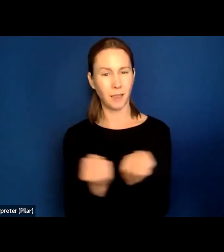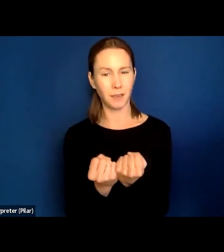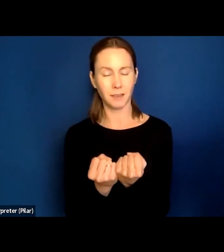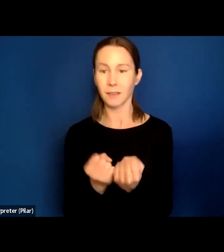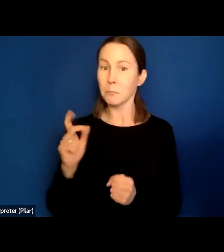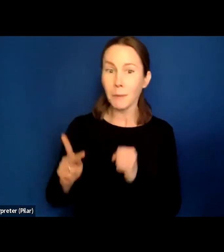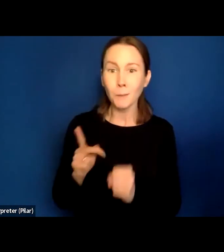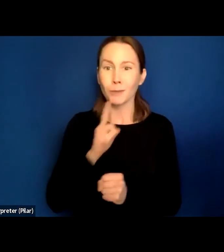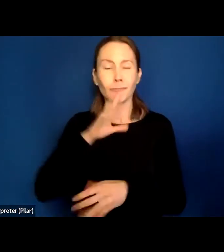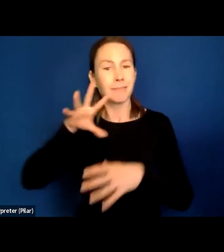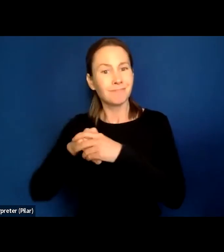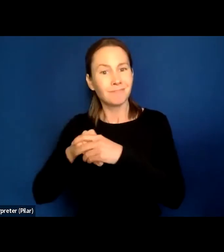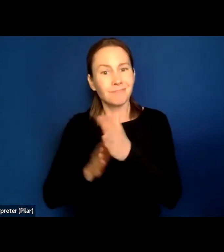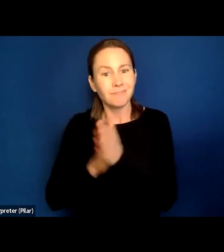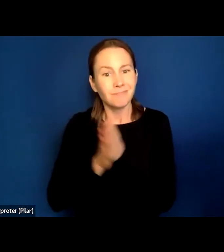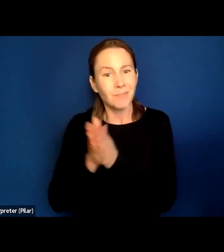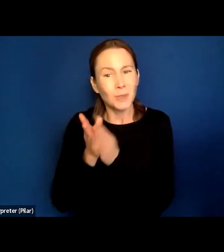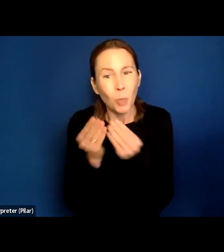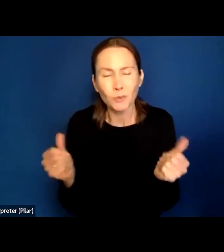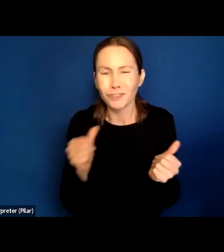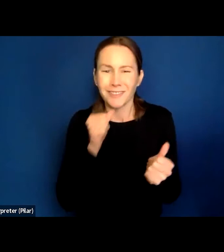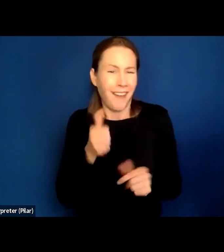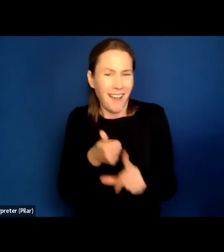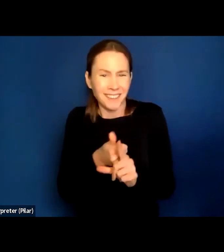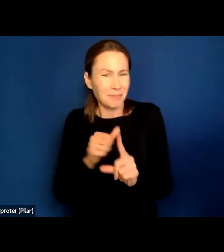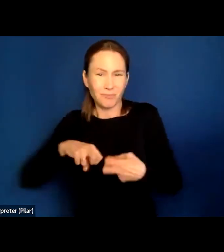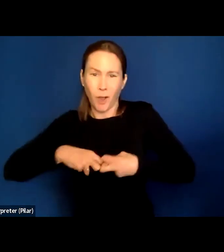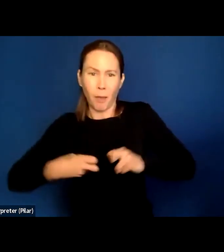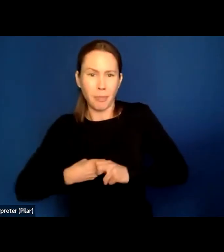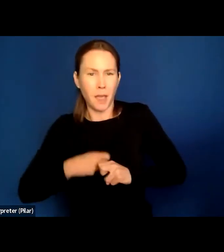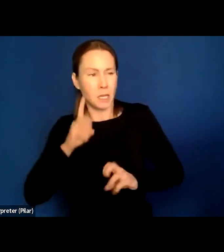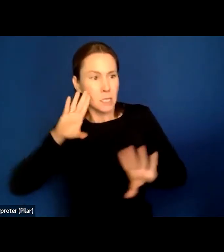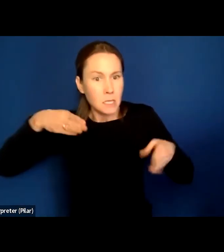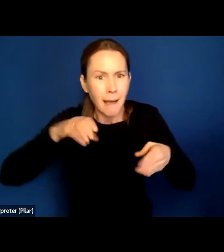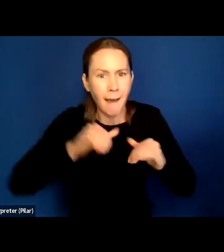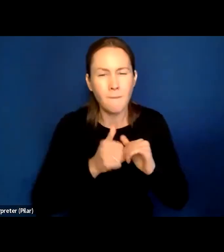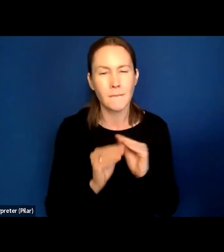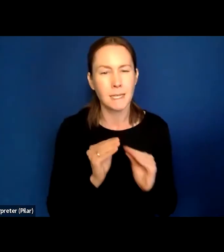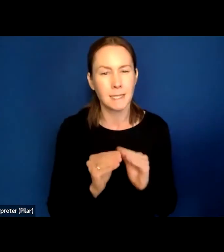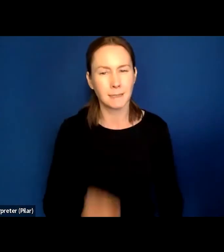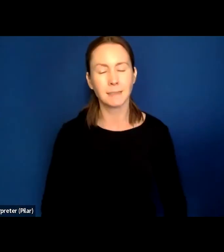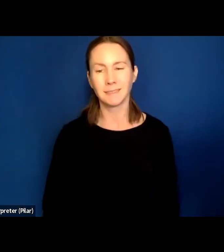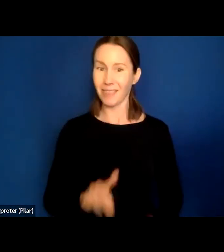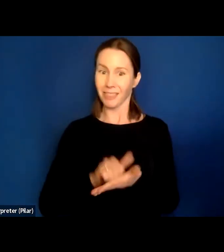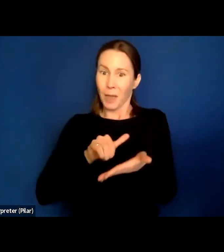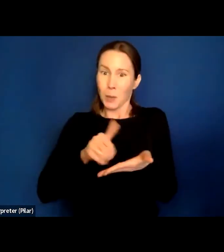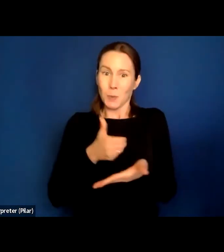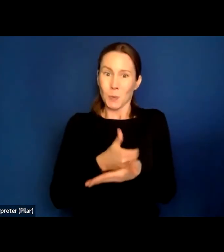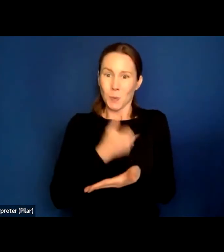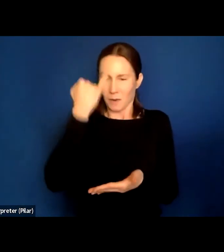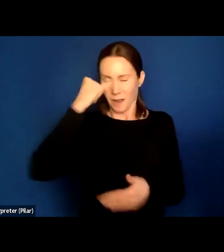of innovative solutions rather than problems to be fixed. And this new conception of philanthropy